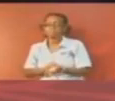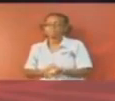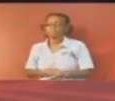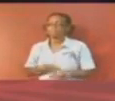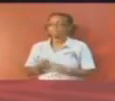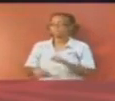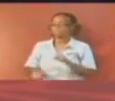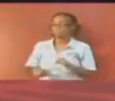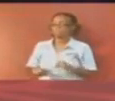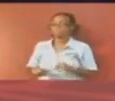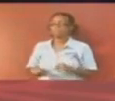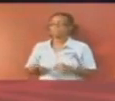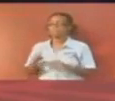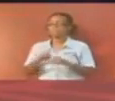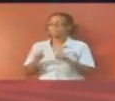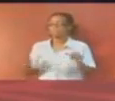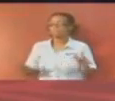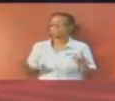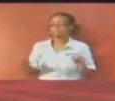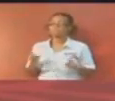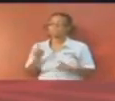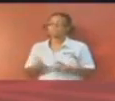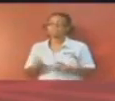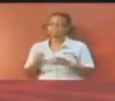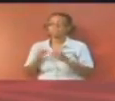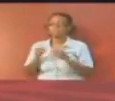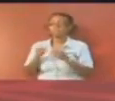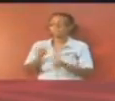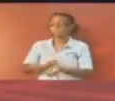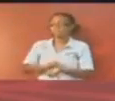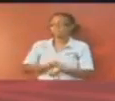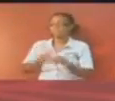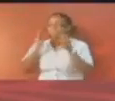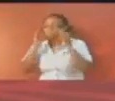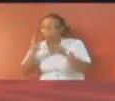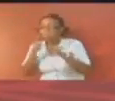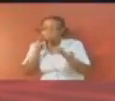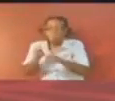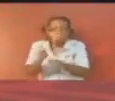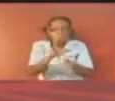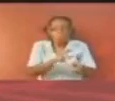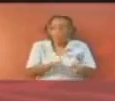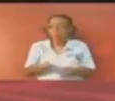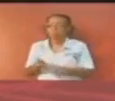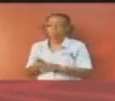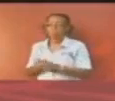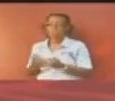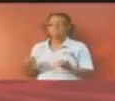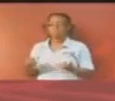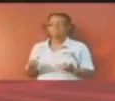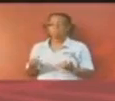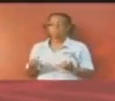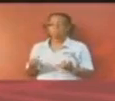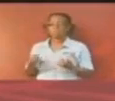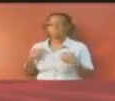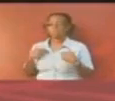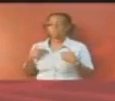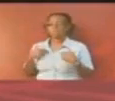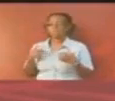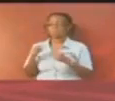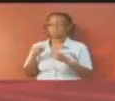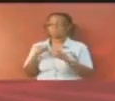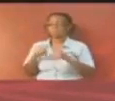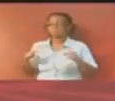is different. Of course, we have the ICU level, which is a step up now, where persons are unconscious and they are